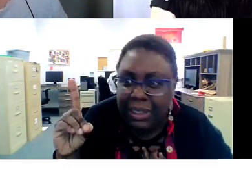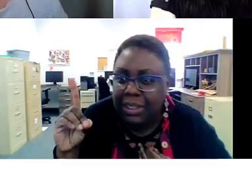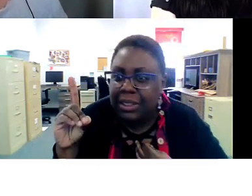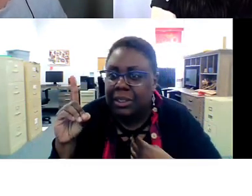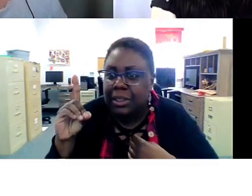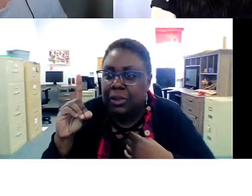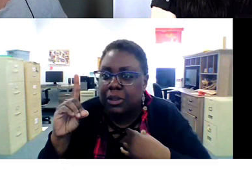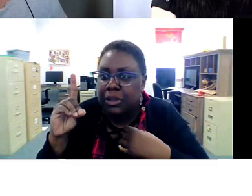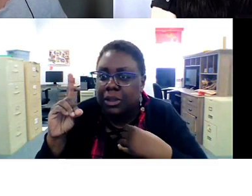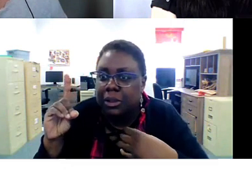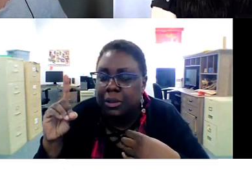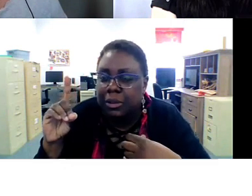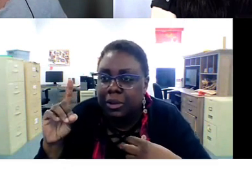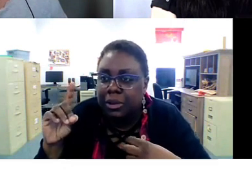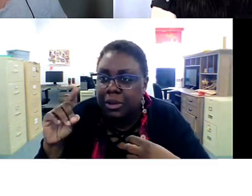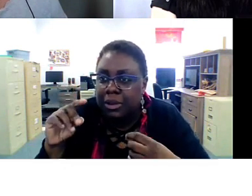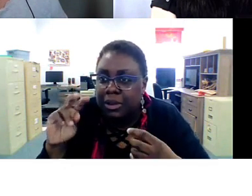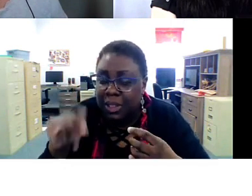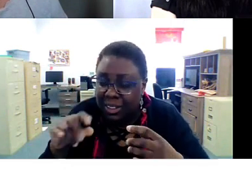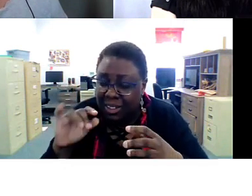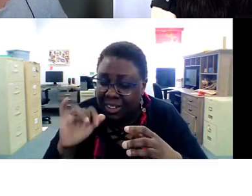all.